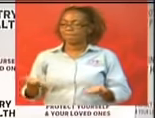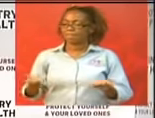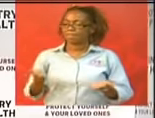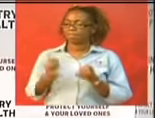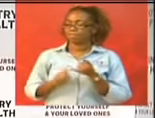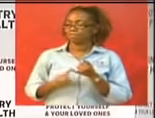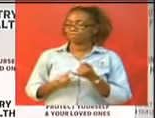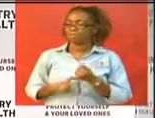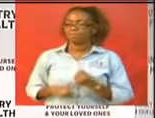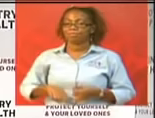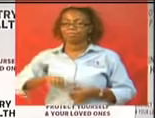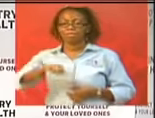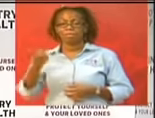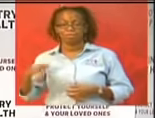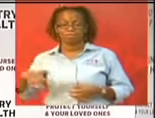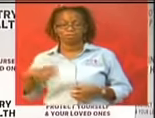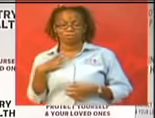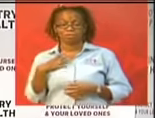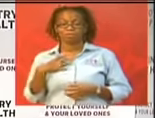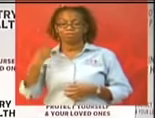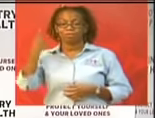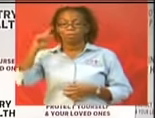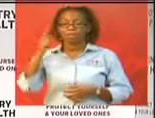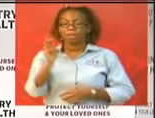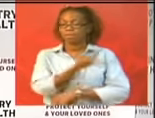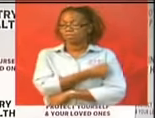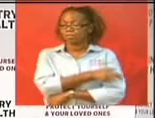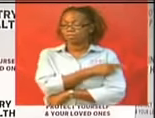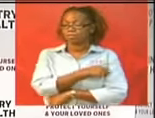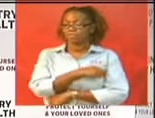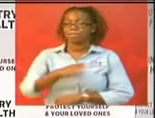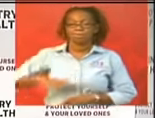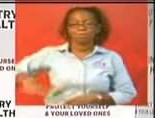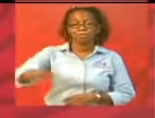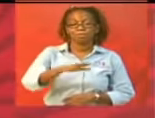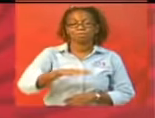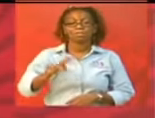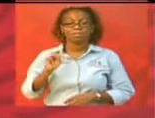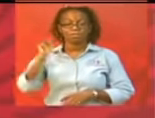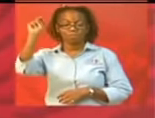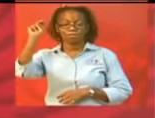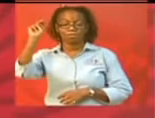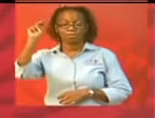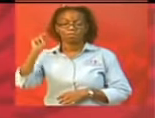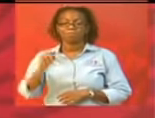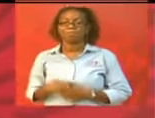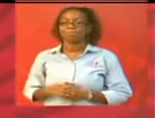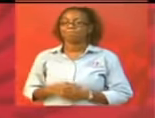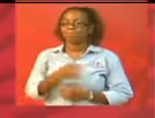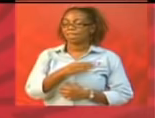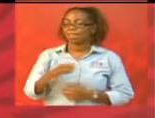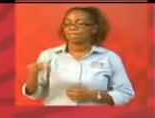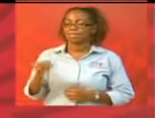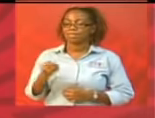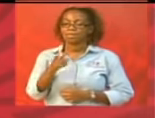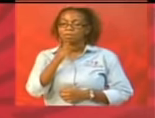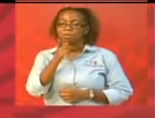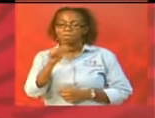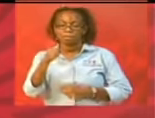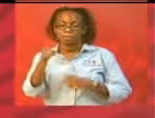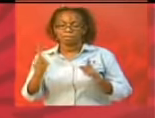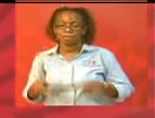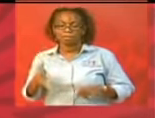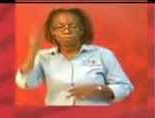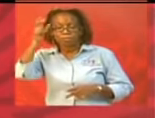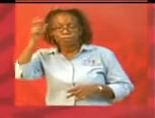Thomas, CEO, North Central Regional Health Authority, and Mr. Roshan Siram Singh, Geographic Information